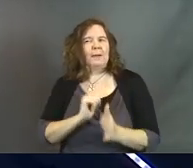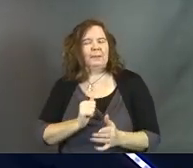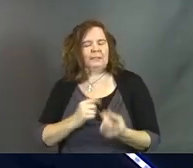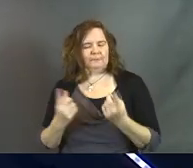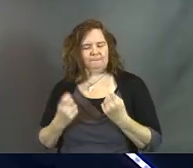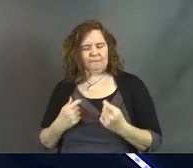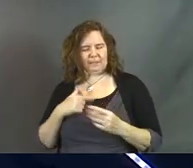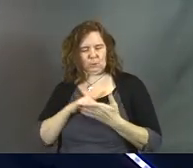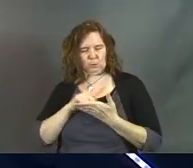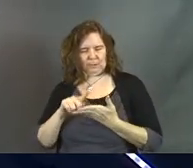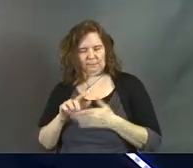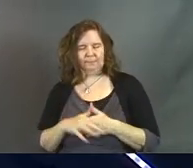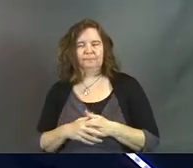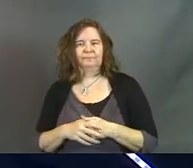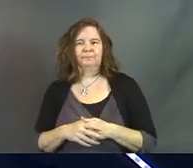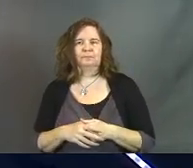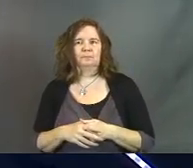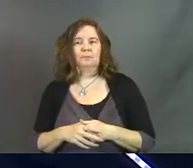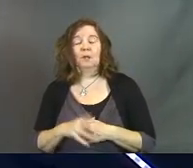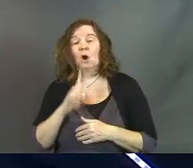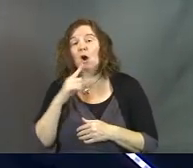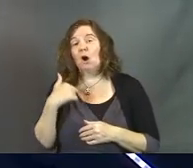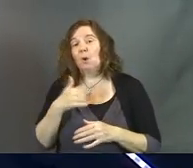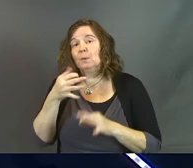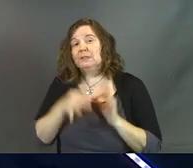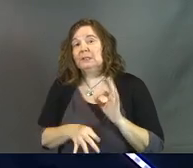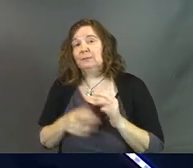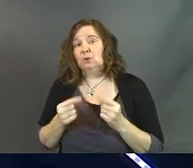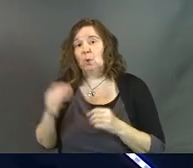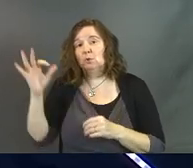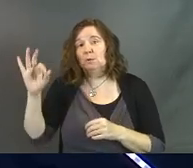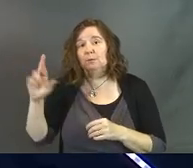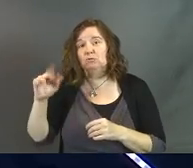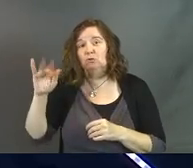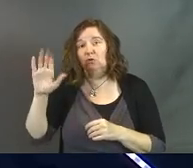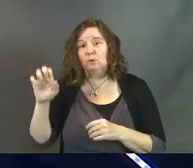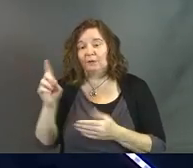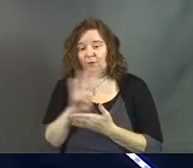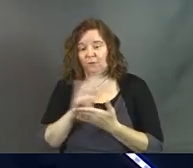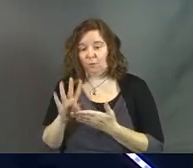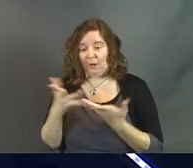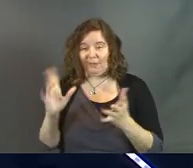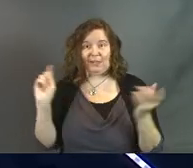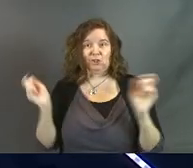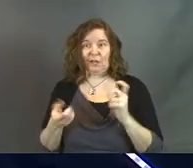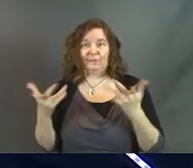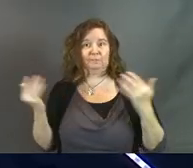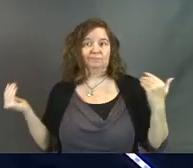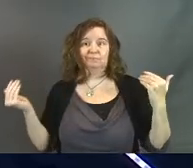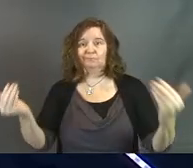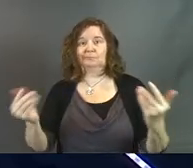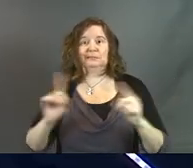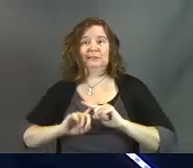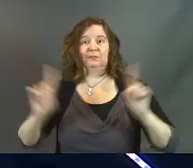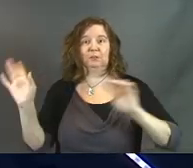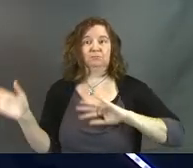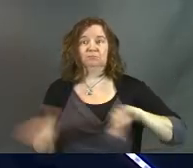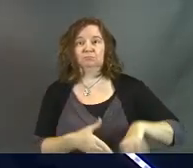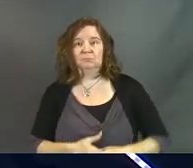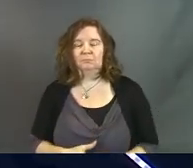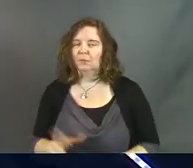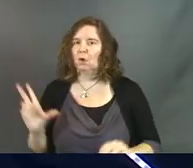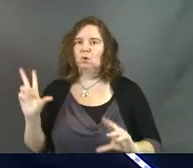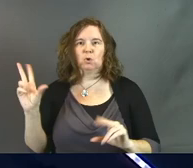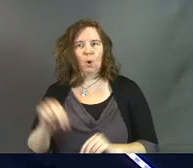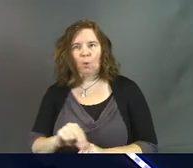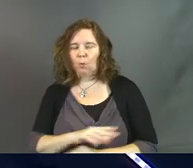this question this week. Are we simply going to preach on racism for 4 weeks and then change the subject?